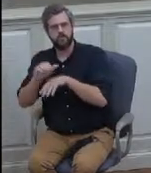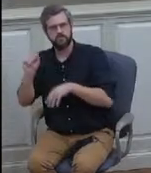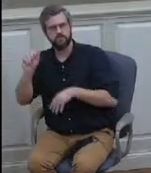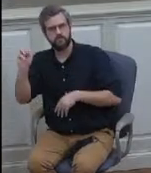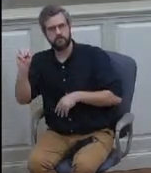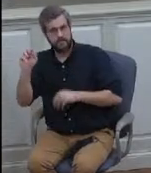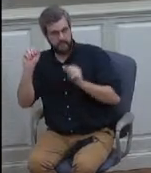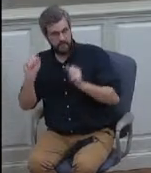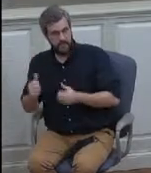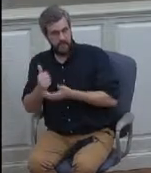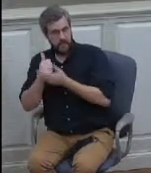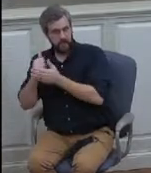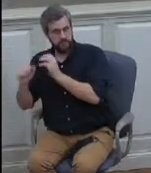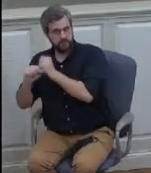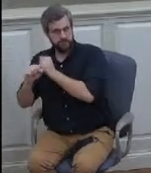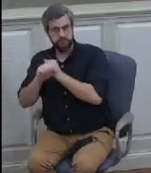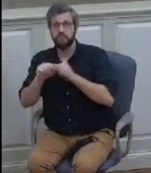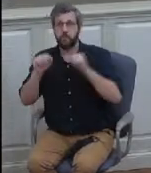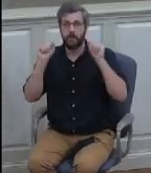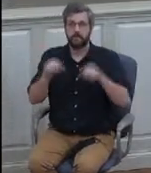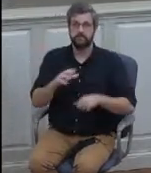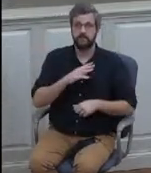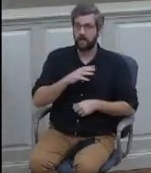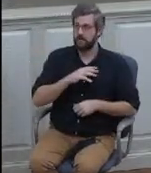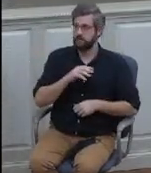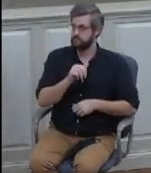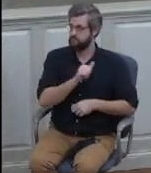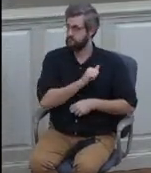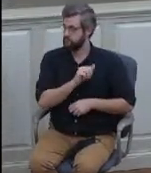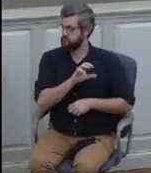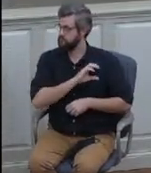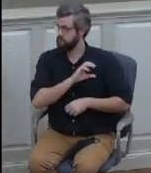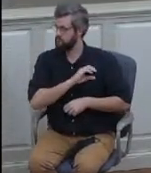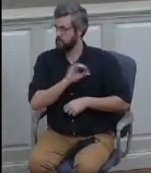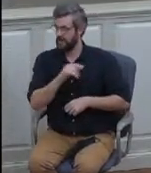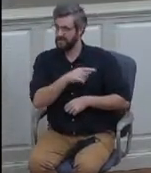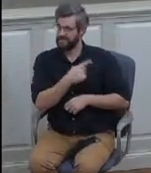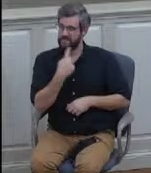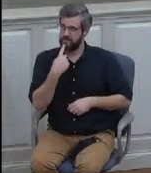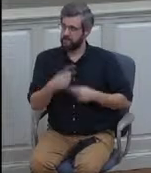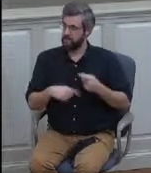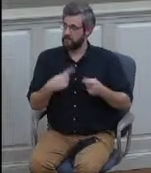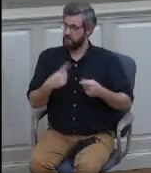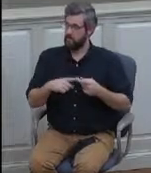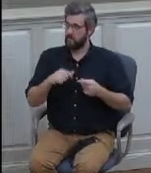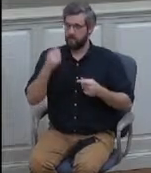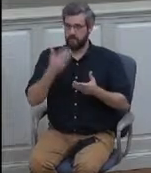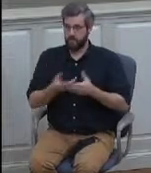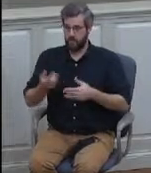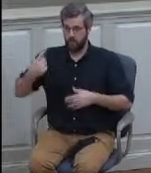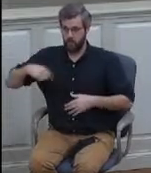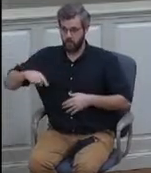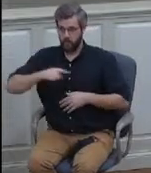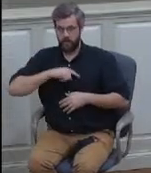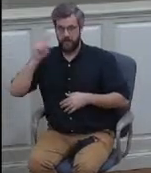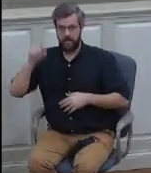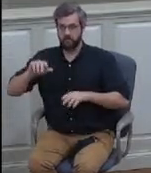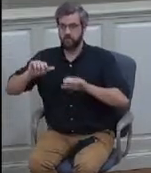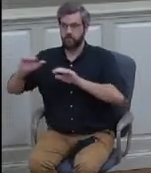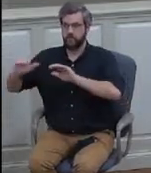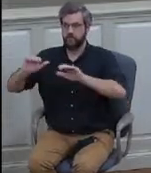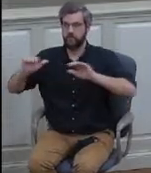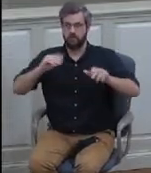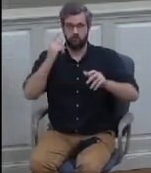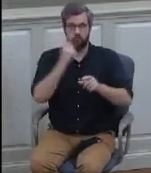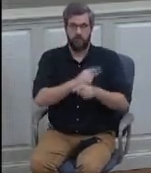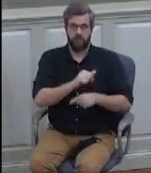Yeah. That would help with that. Yes, we could do that. Yeah, I was going to say, like Mr. Walter said about the other, it's up to us to sort of spread right. the word too. So. Yeah, that's